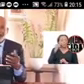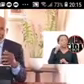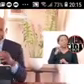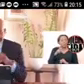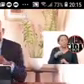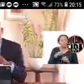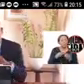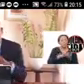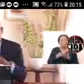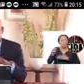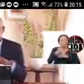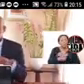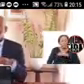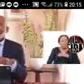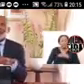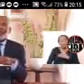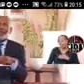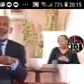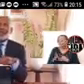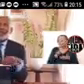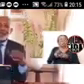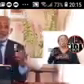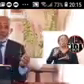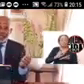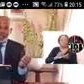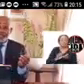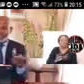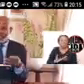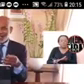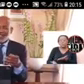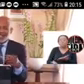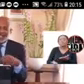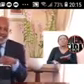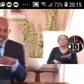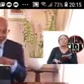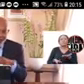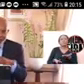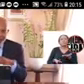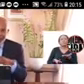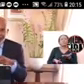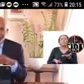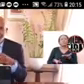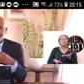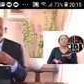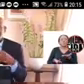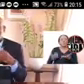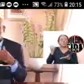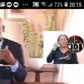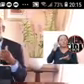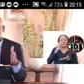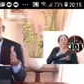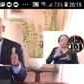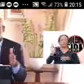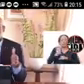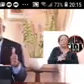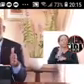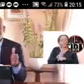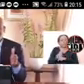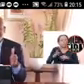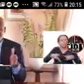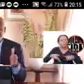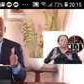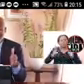buy bread. You're allowed to operate your businesses as long as it's exempt. those are the kinds of things